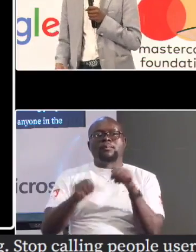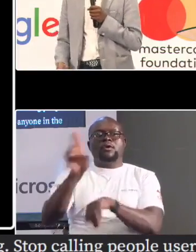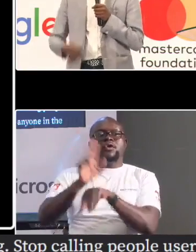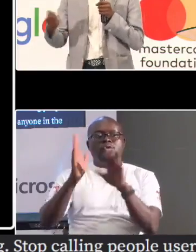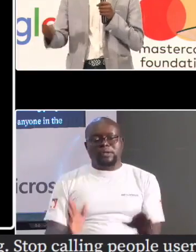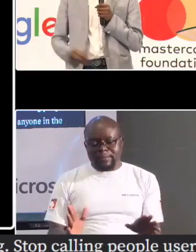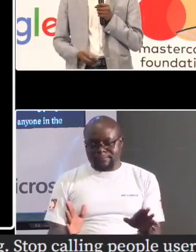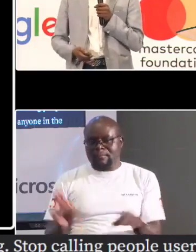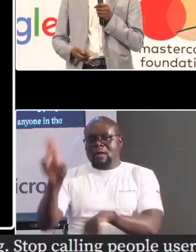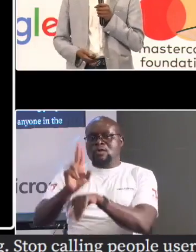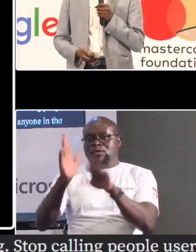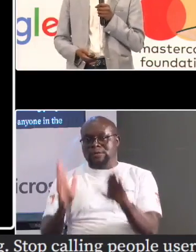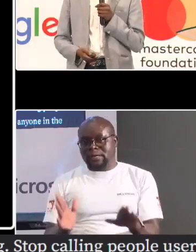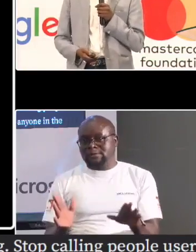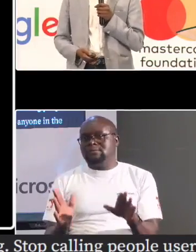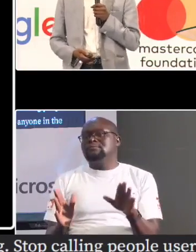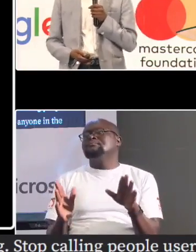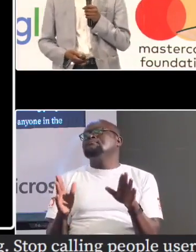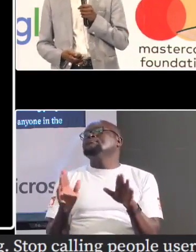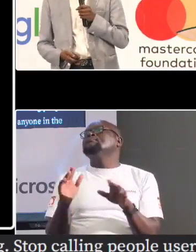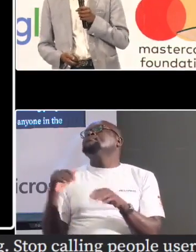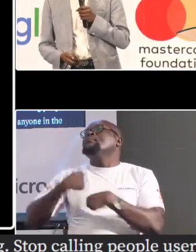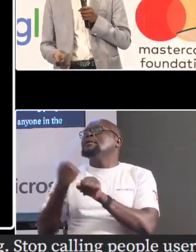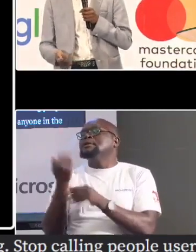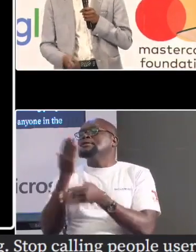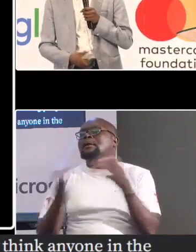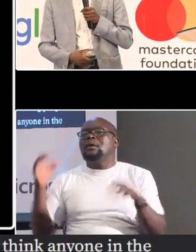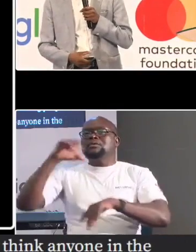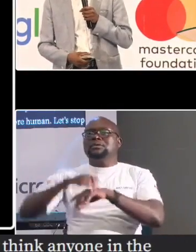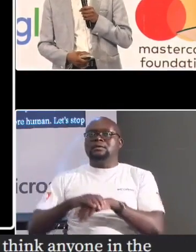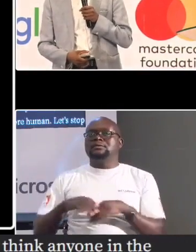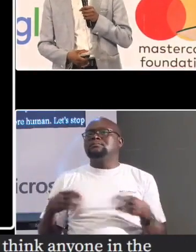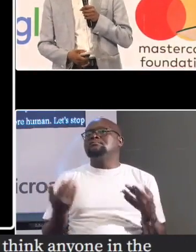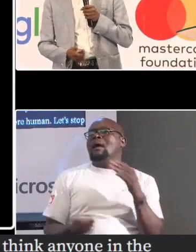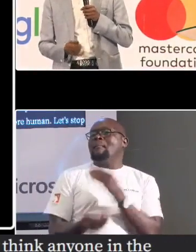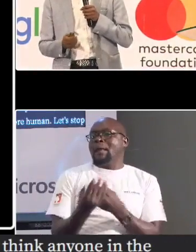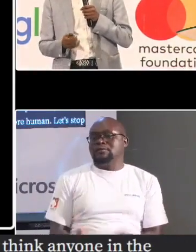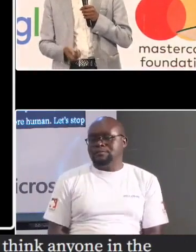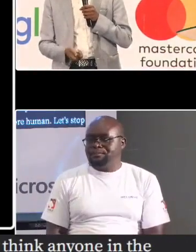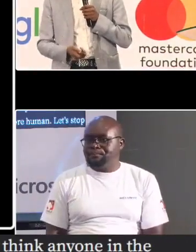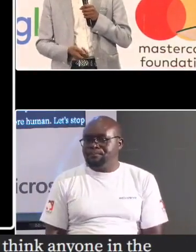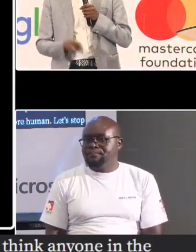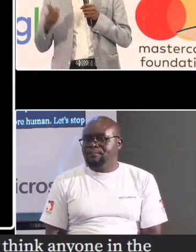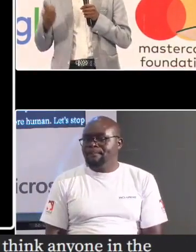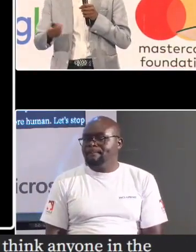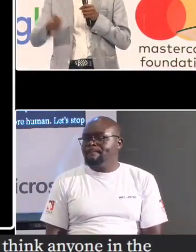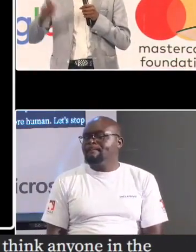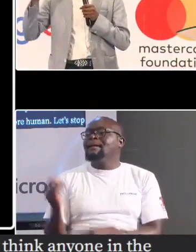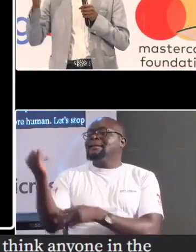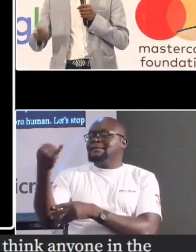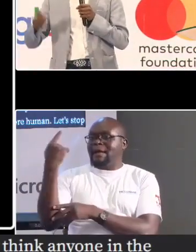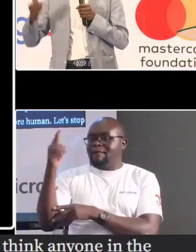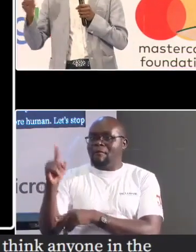users. Users typically denote someone who takes drugs. Design